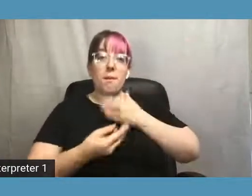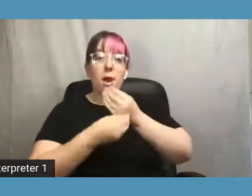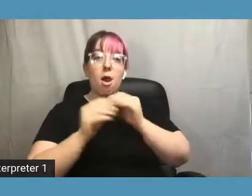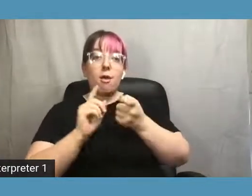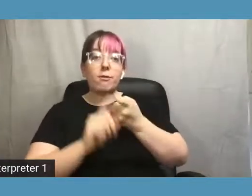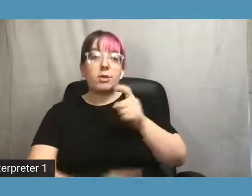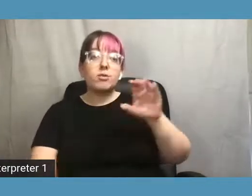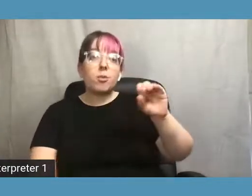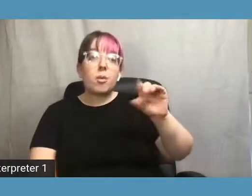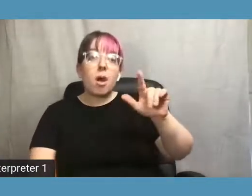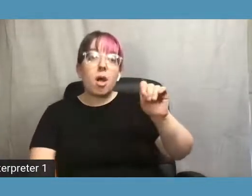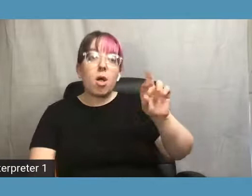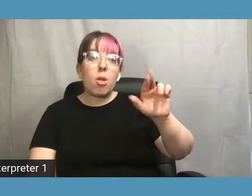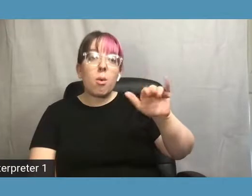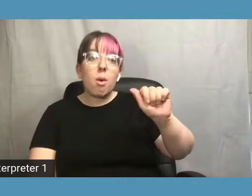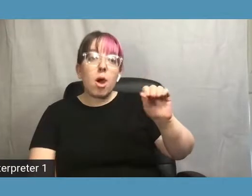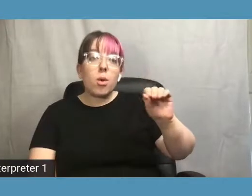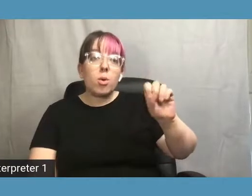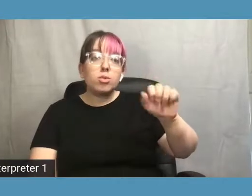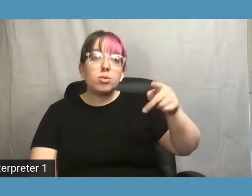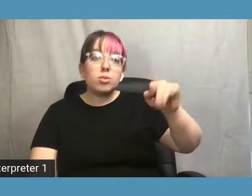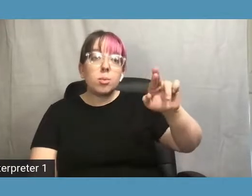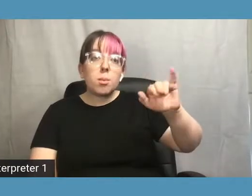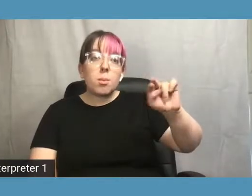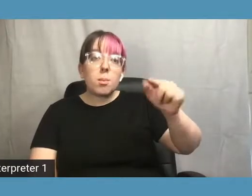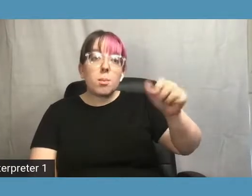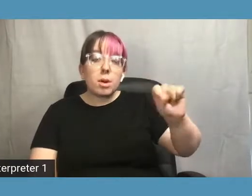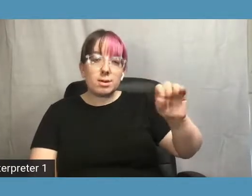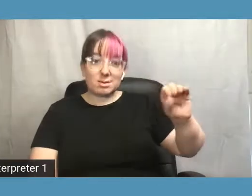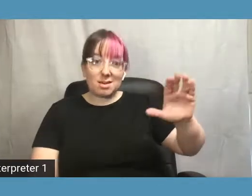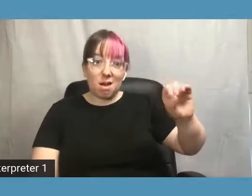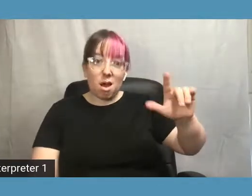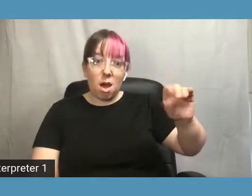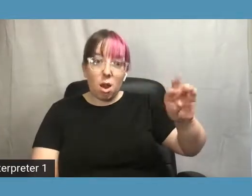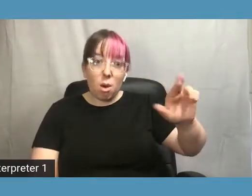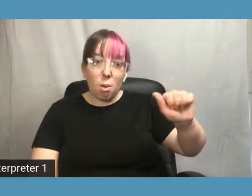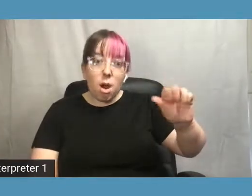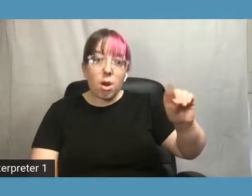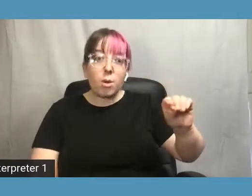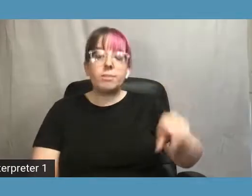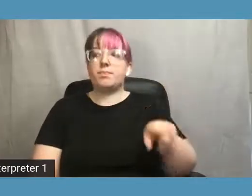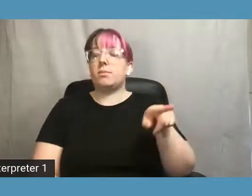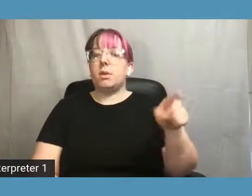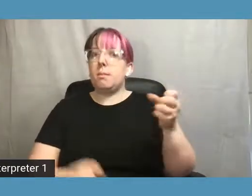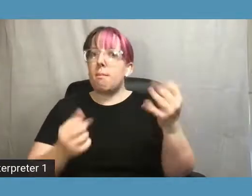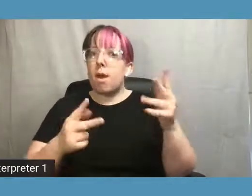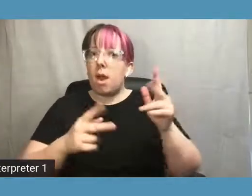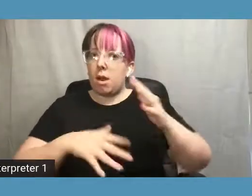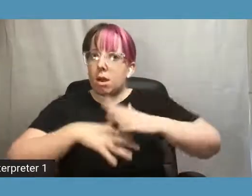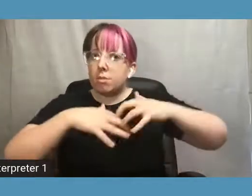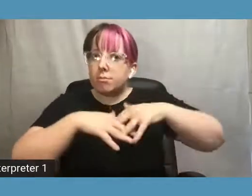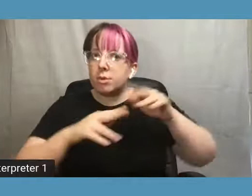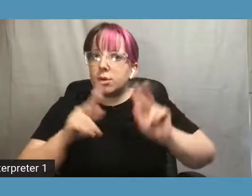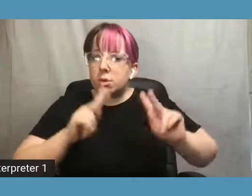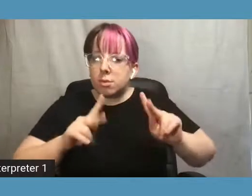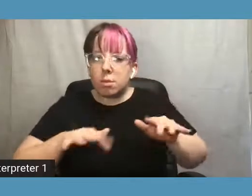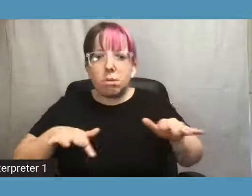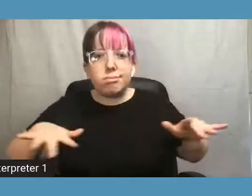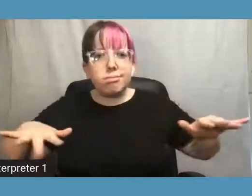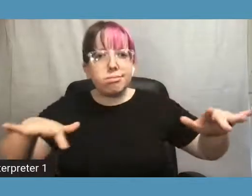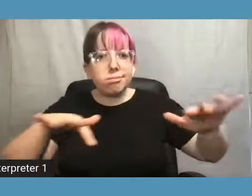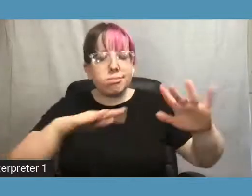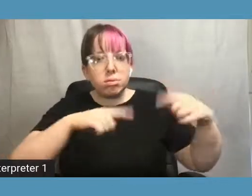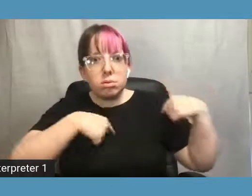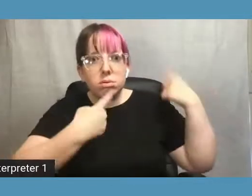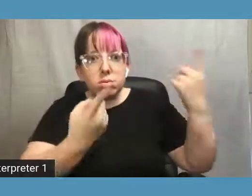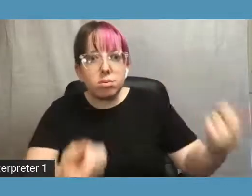Colorado, which includes the historic homelands of the Arapaho, Cheyenne, and Ute peoples. Wherever